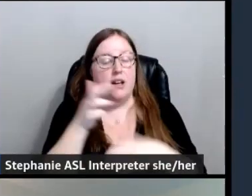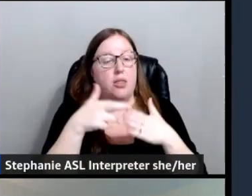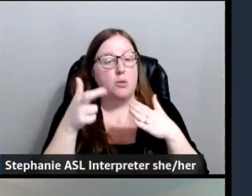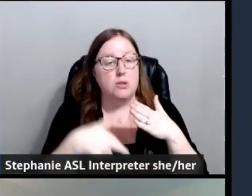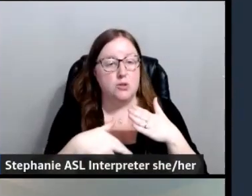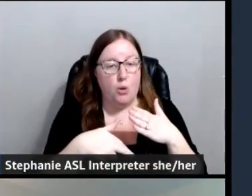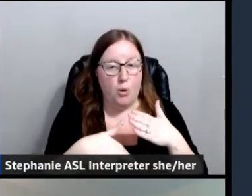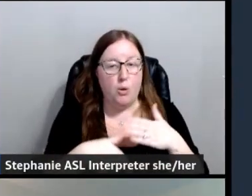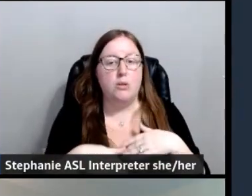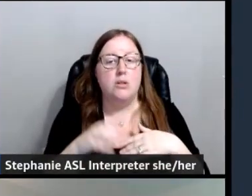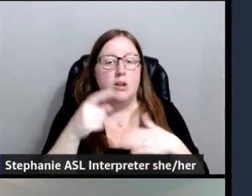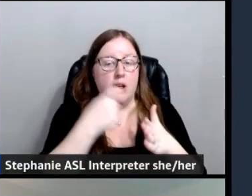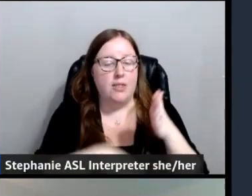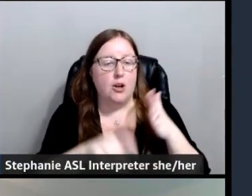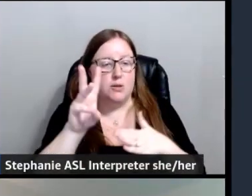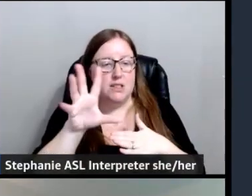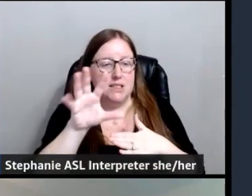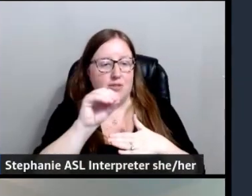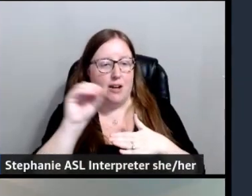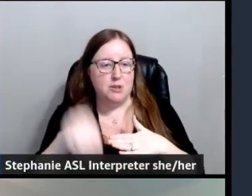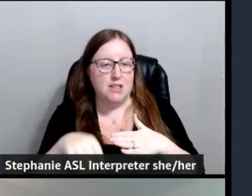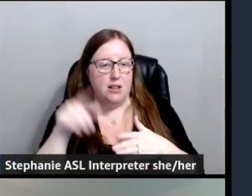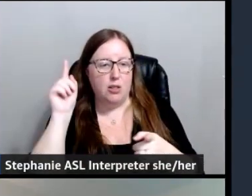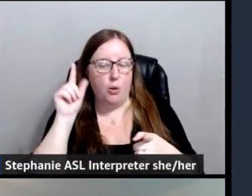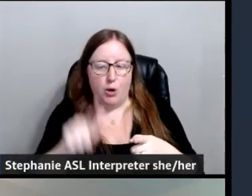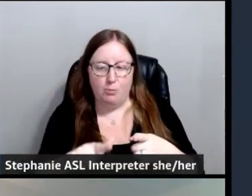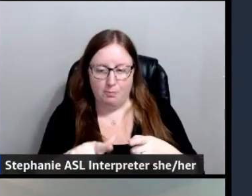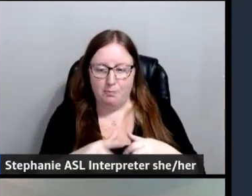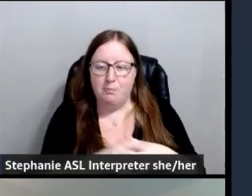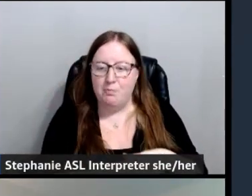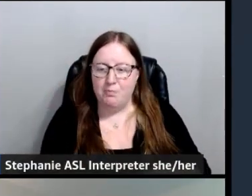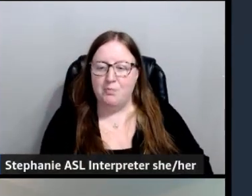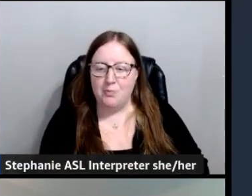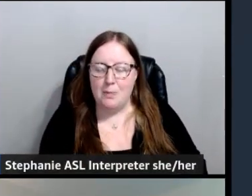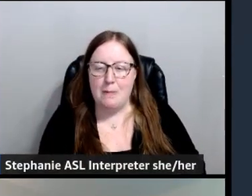and the cost is significantly lower, 65% lower cost.